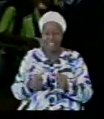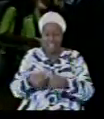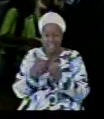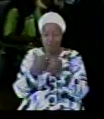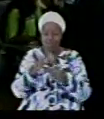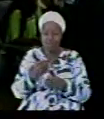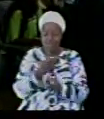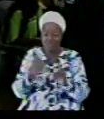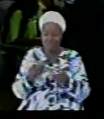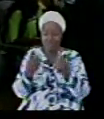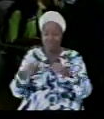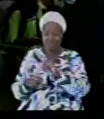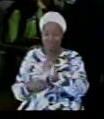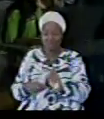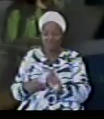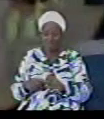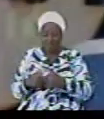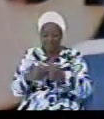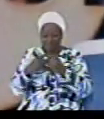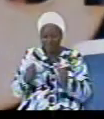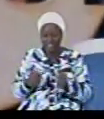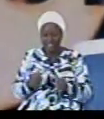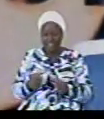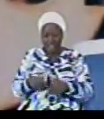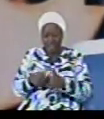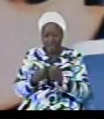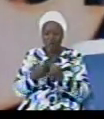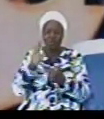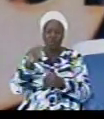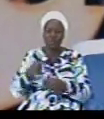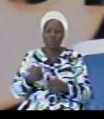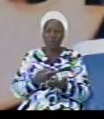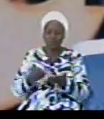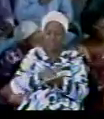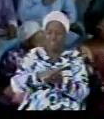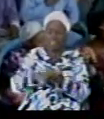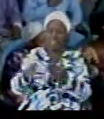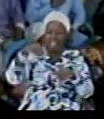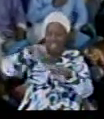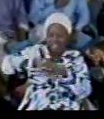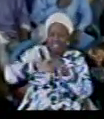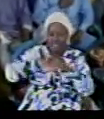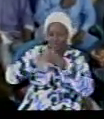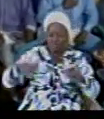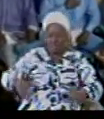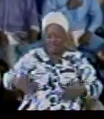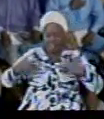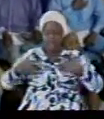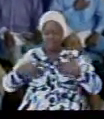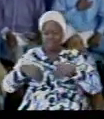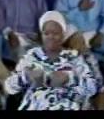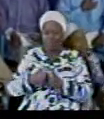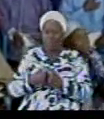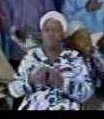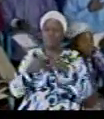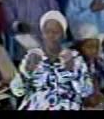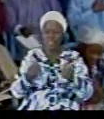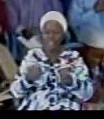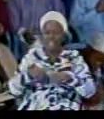How will holiness enter and penetrate in your life? How will your possession,